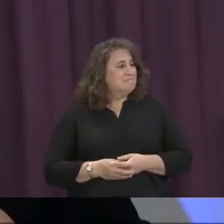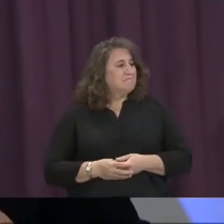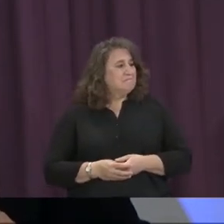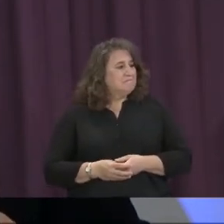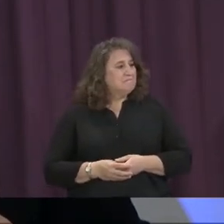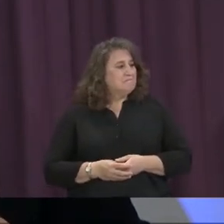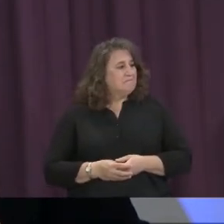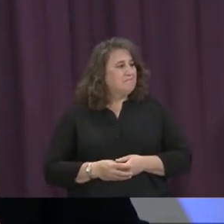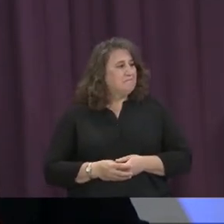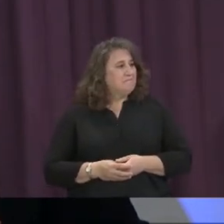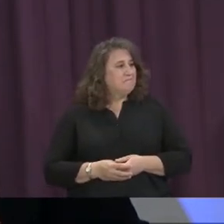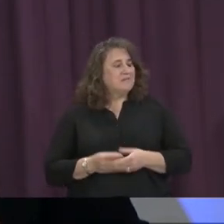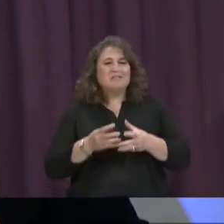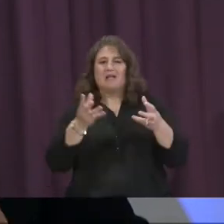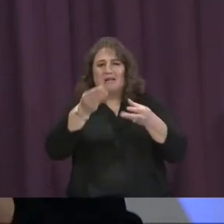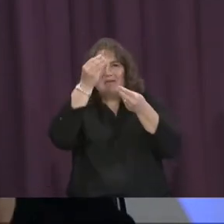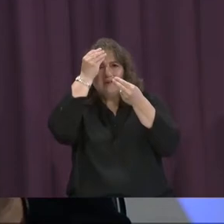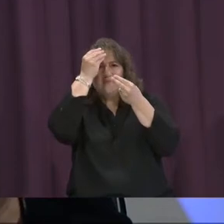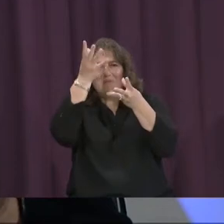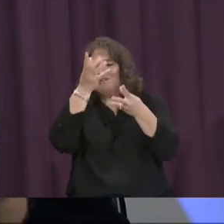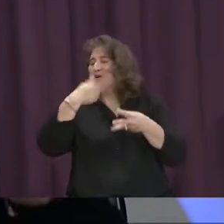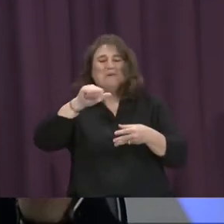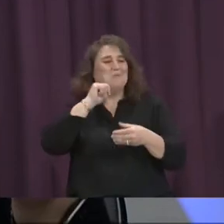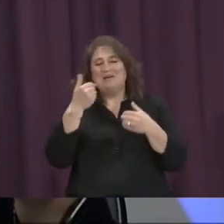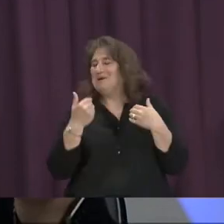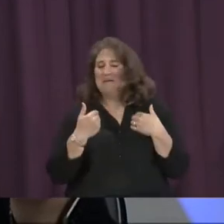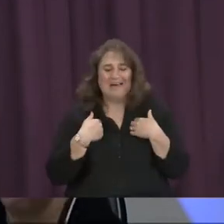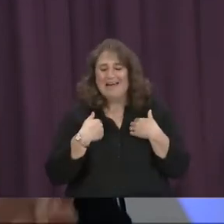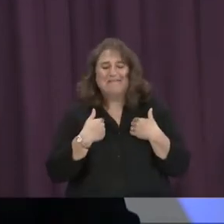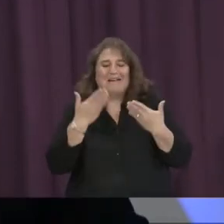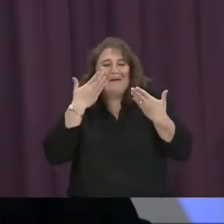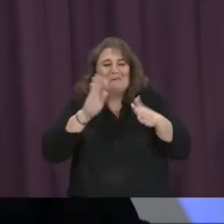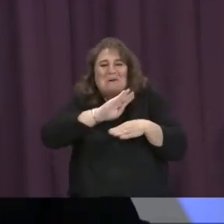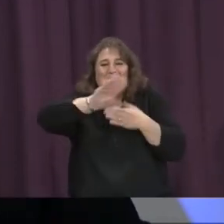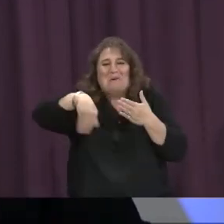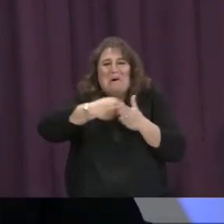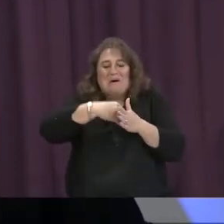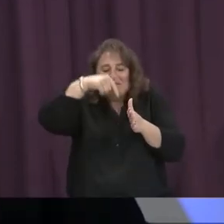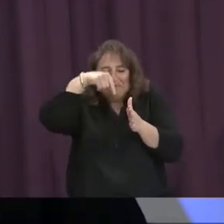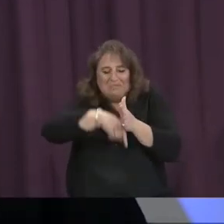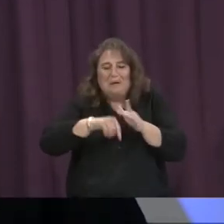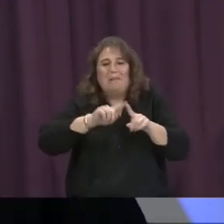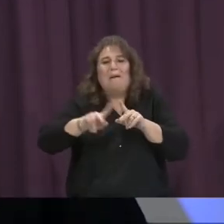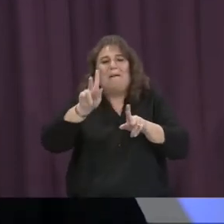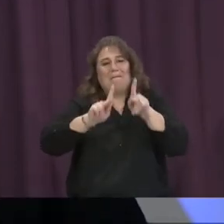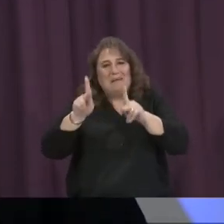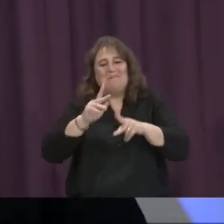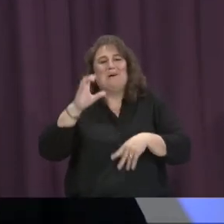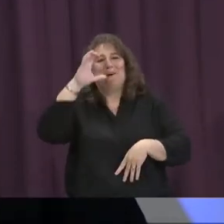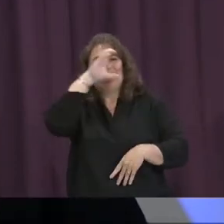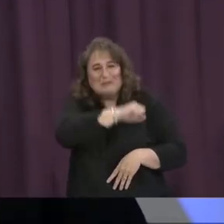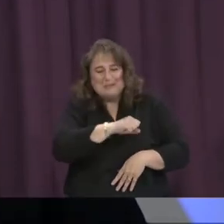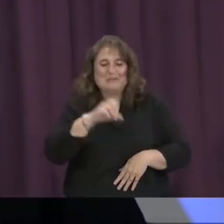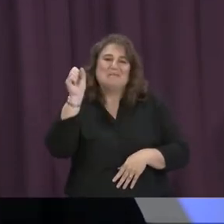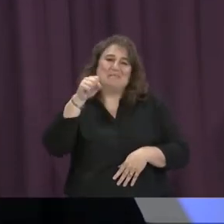there's so much information that's missing that we don't know. But people do make assumptions. And that's the, that's the difficult